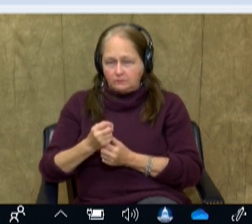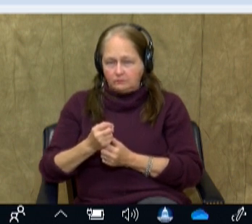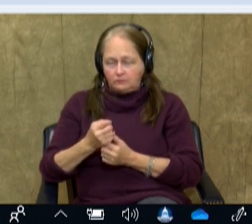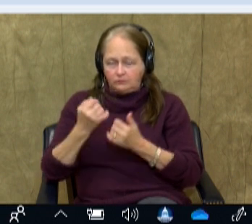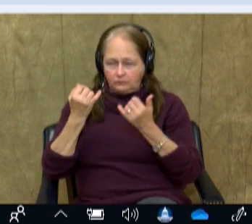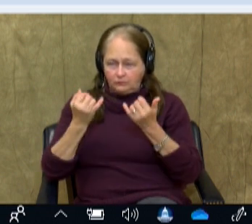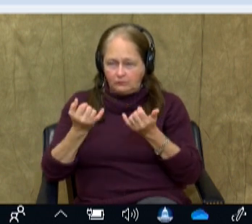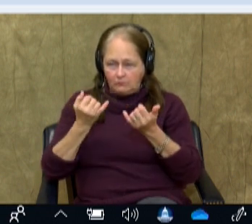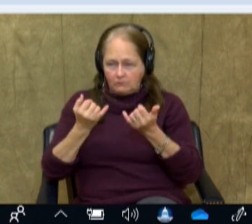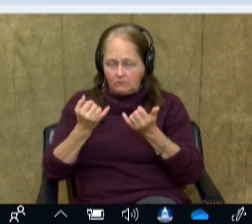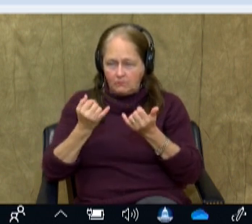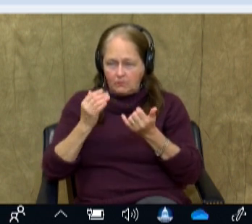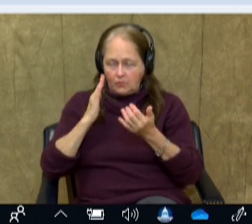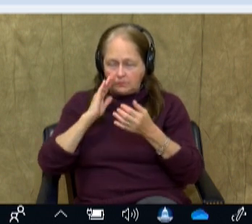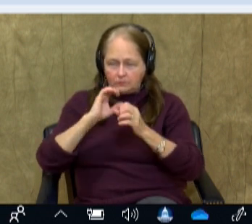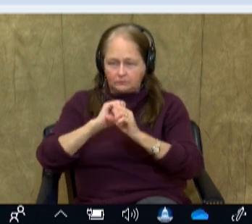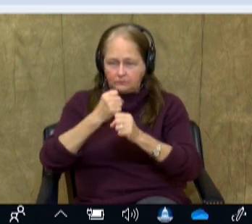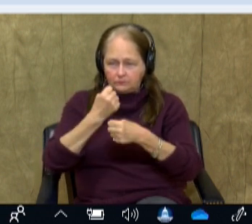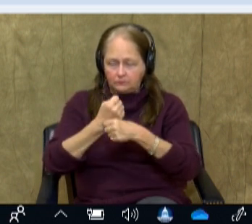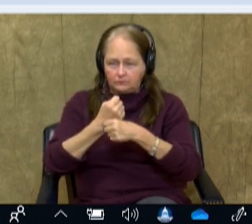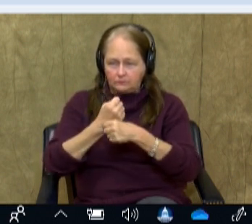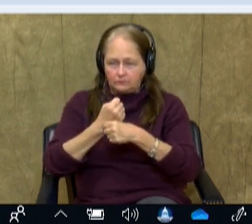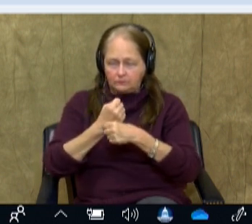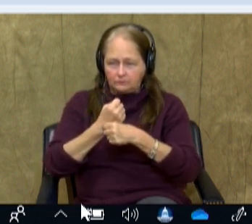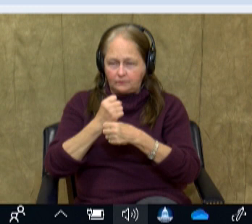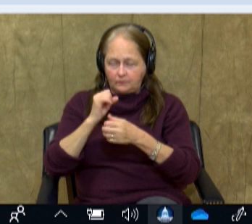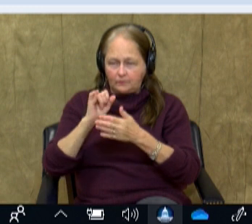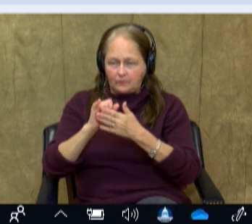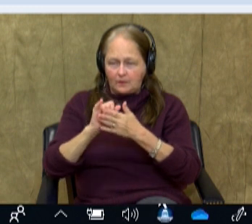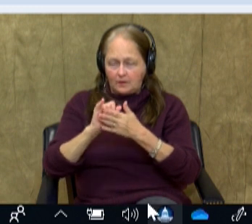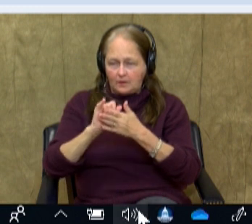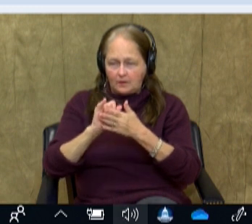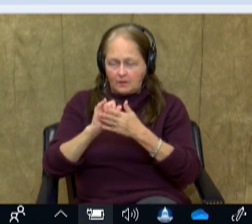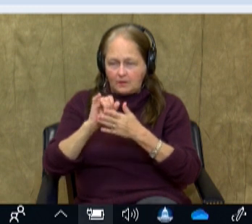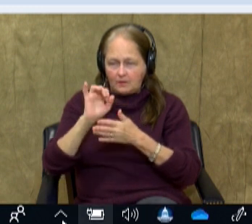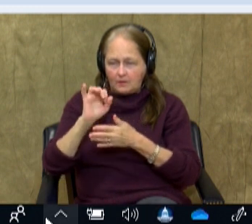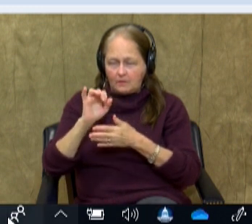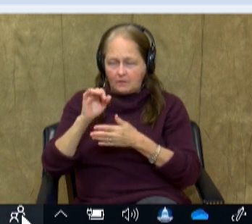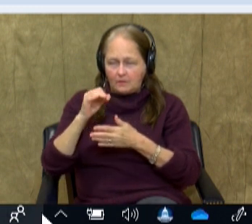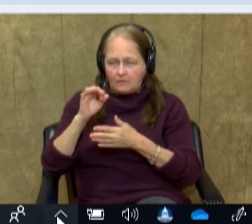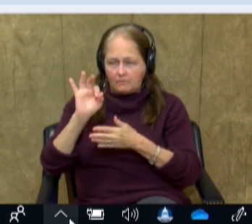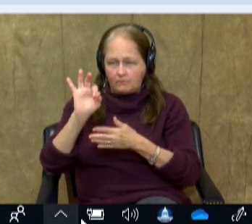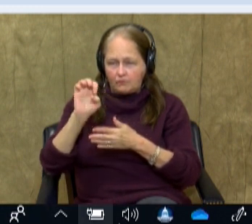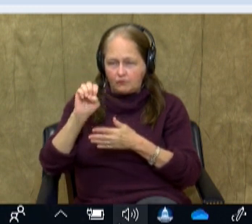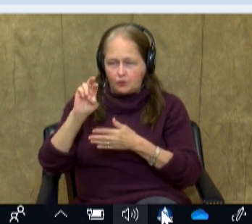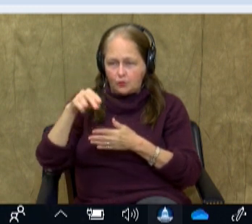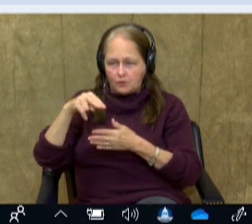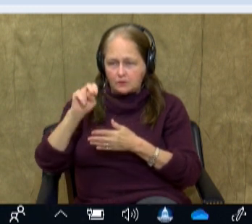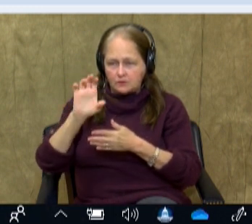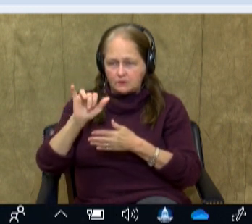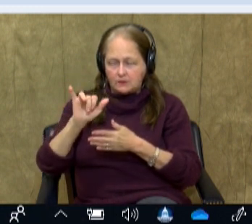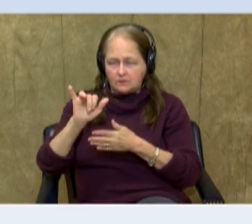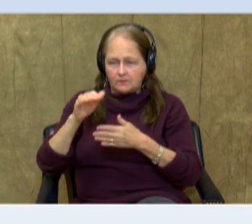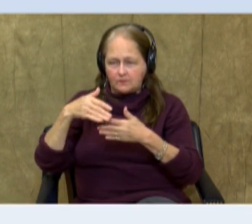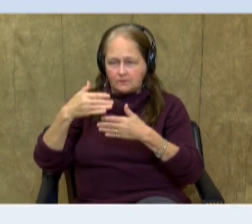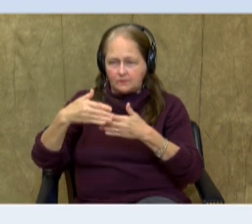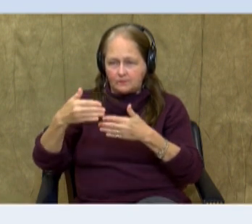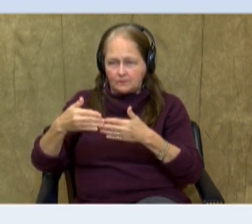So now we have made our frequency table. This is showing